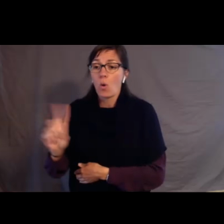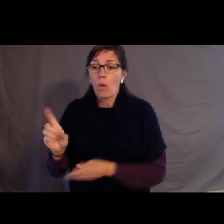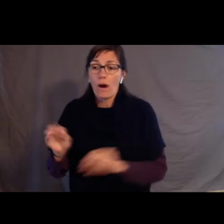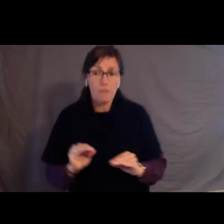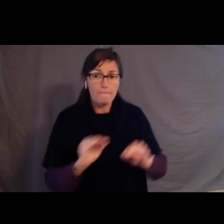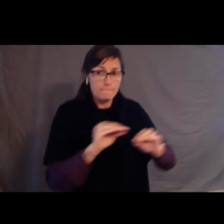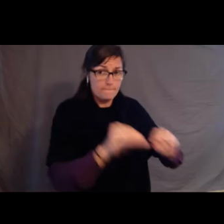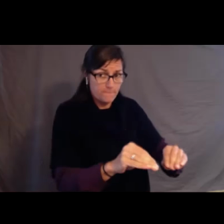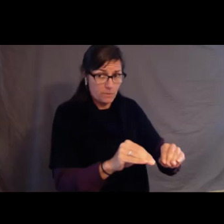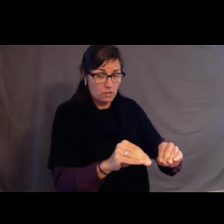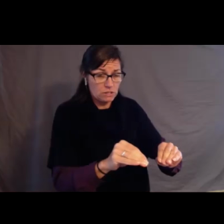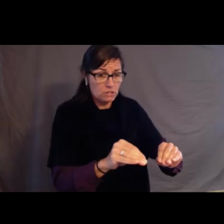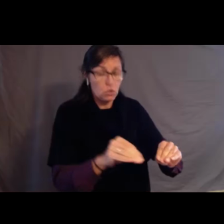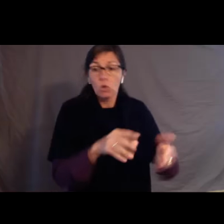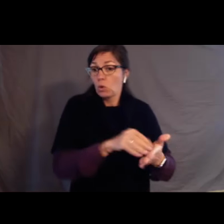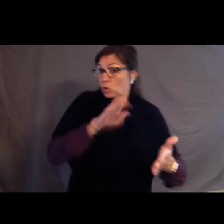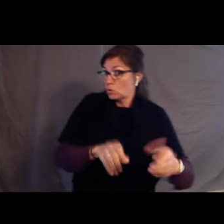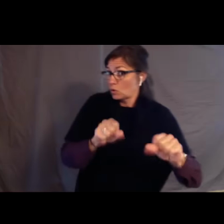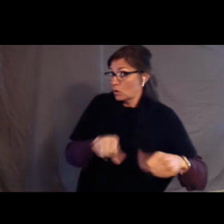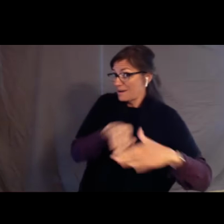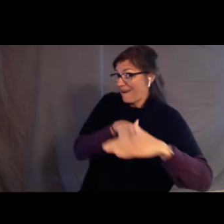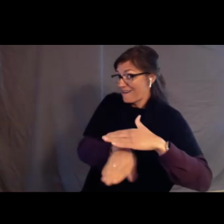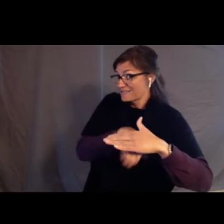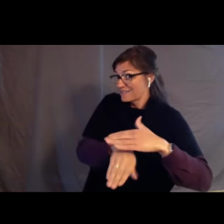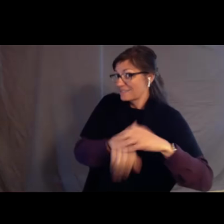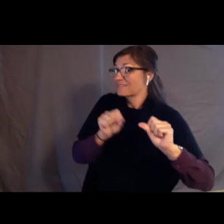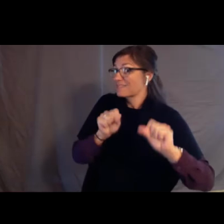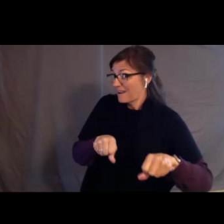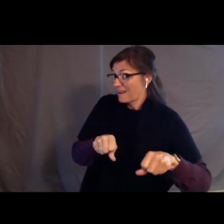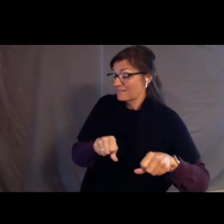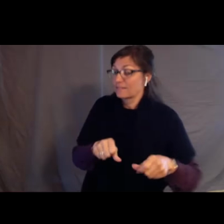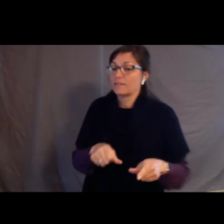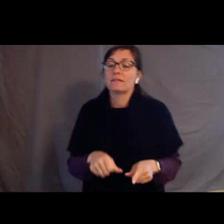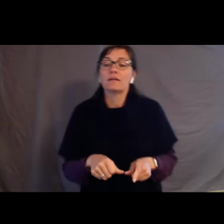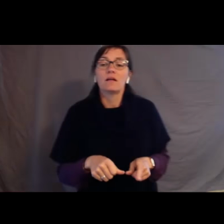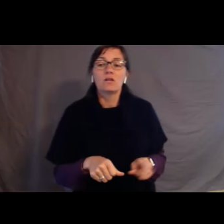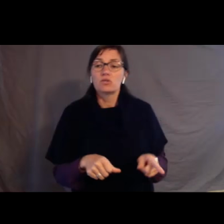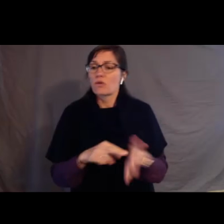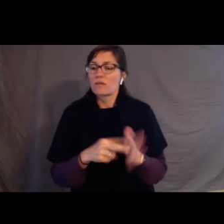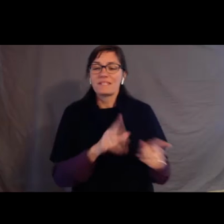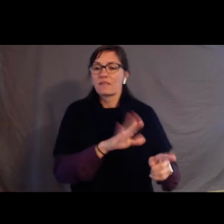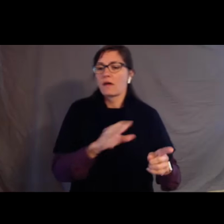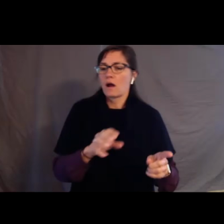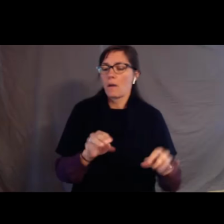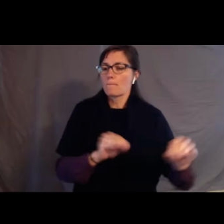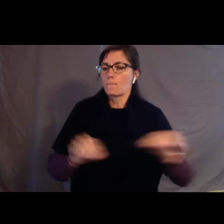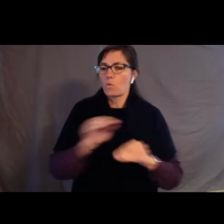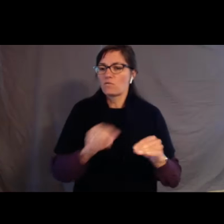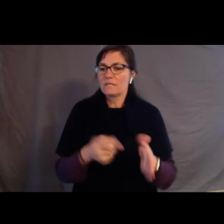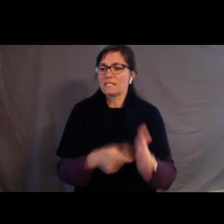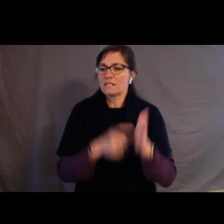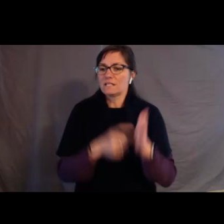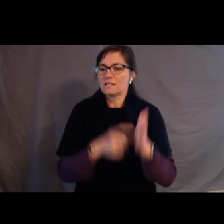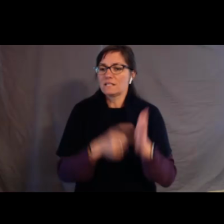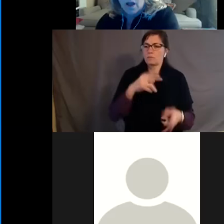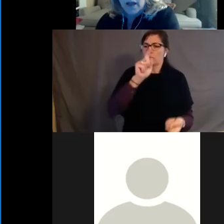so the student has best access and it minimizes the motor demands in terms of the actual